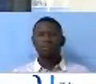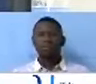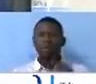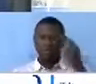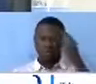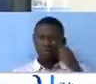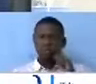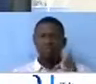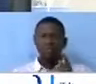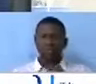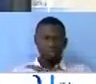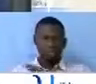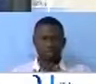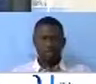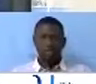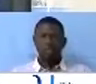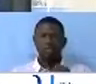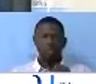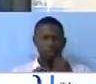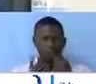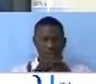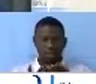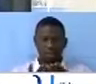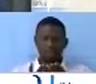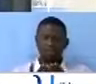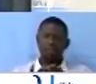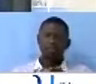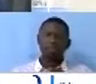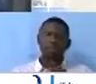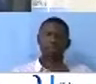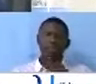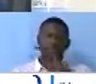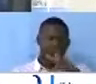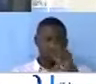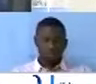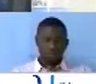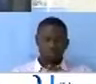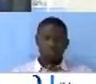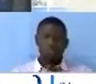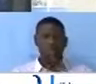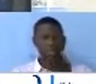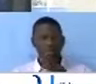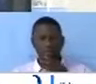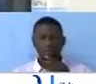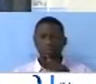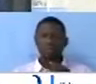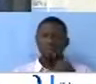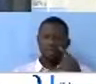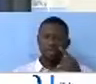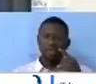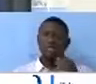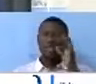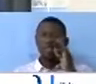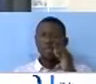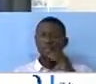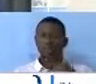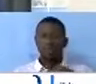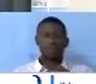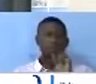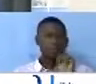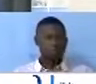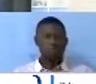clear. I am saying that the question may evoke an answer that would be